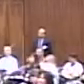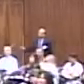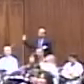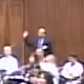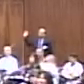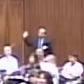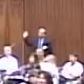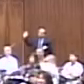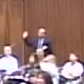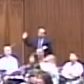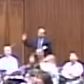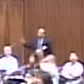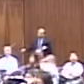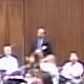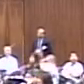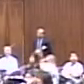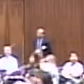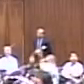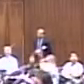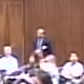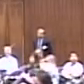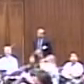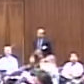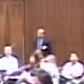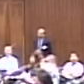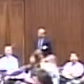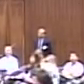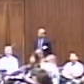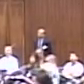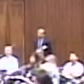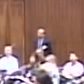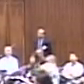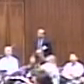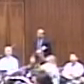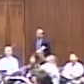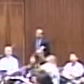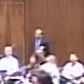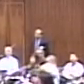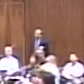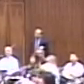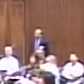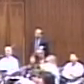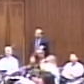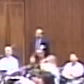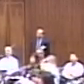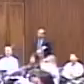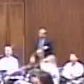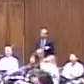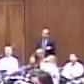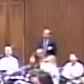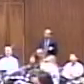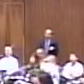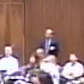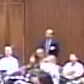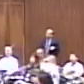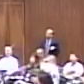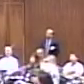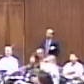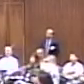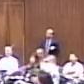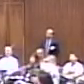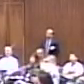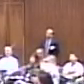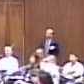two? Okay. Not willing to admit. Okay, Sue, it's all yours. So a translator is taking